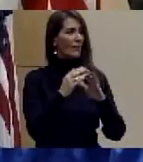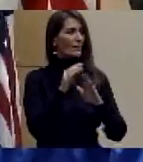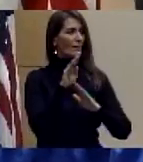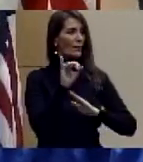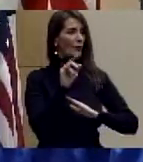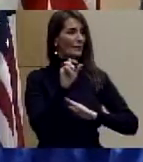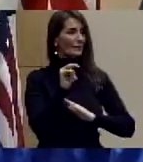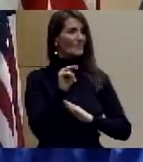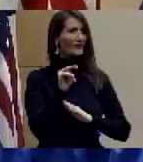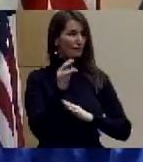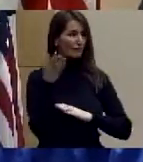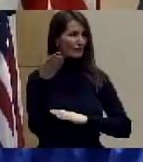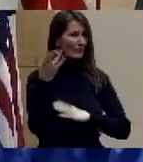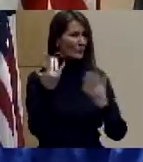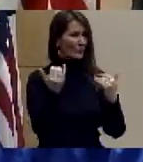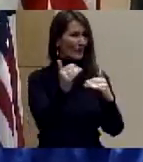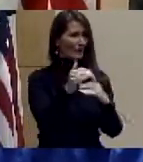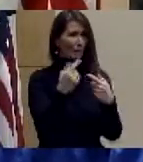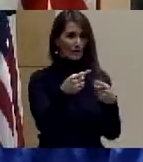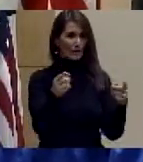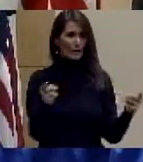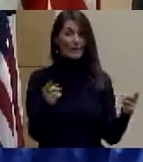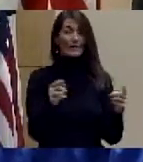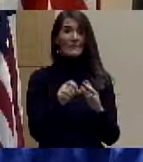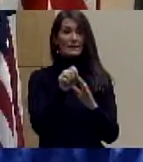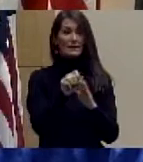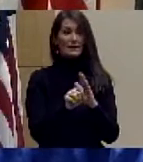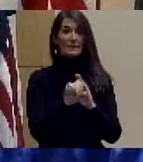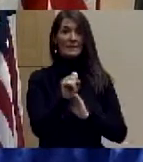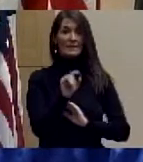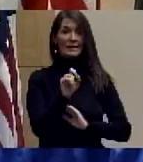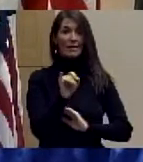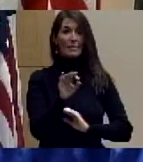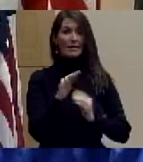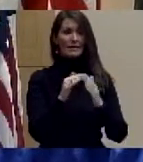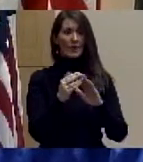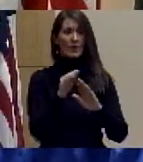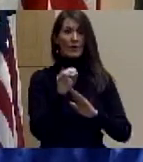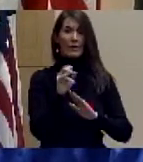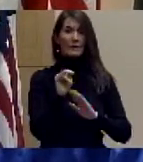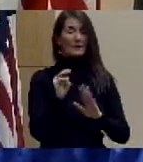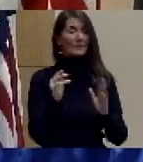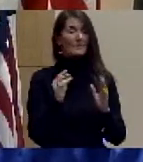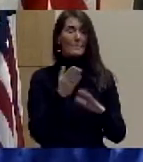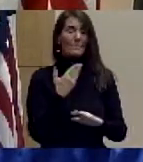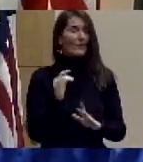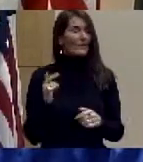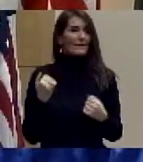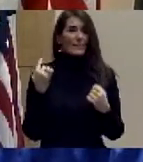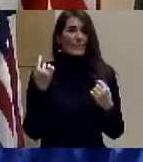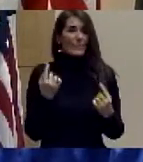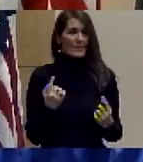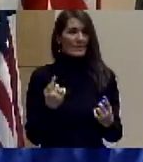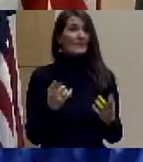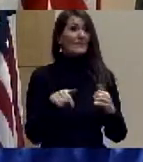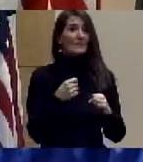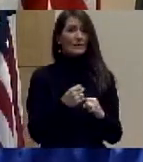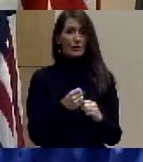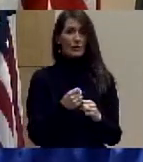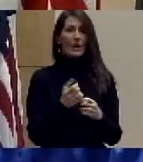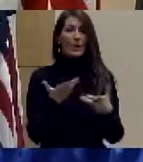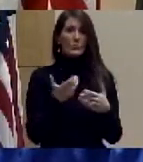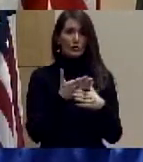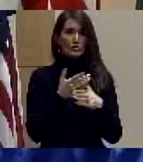evening. And the State of the Town of Brighton is brighter than it has ever been. And this year I come to share with you my